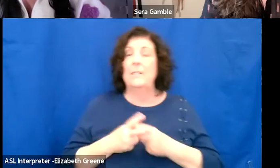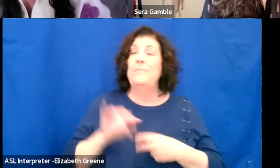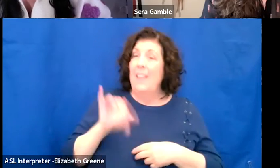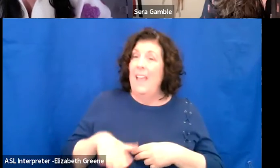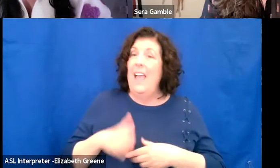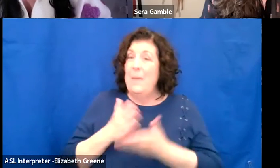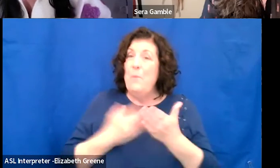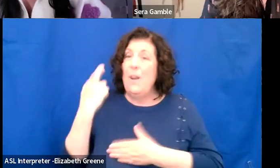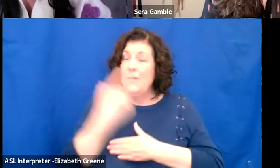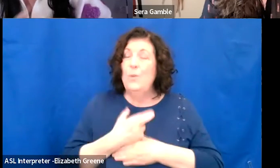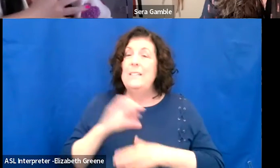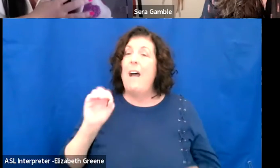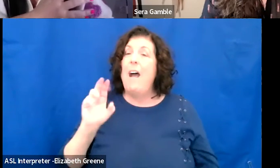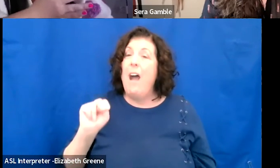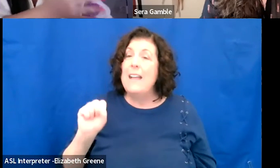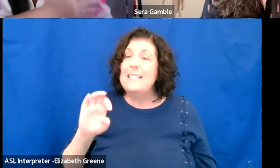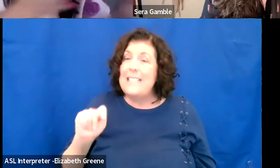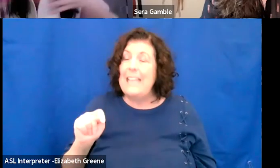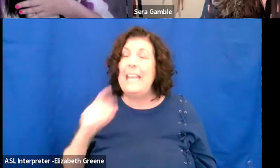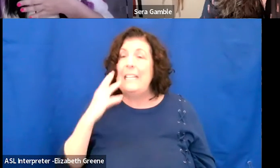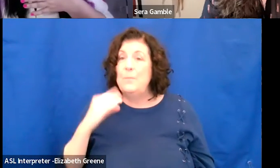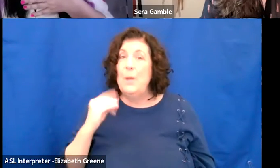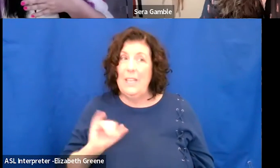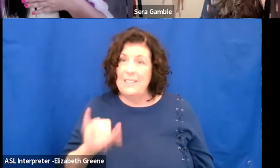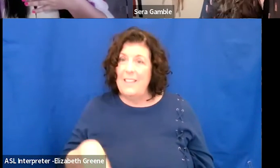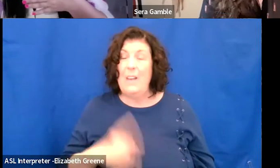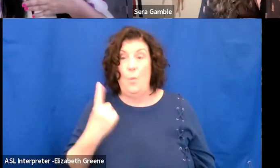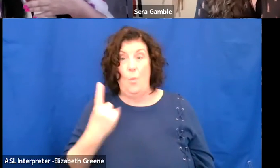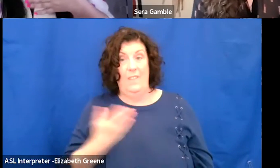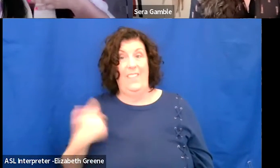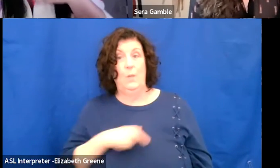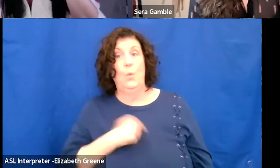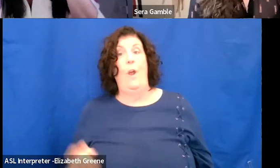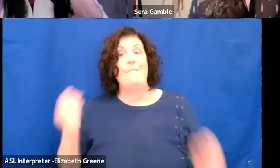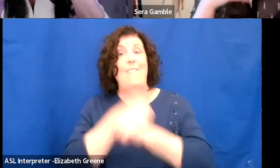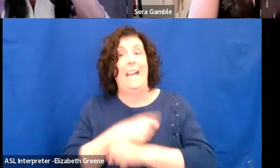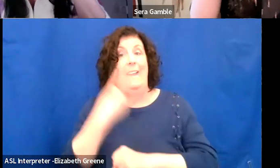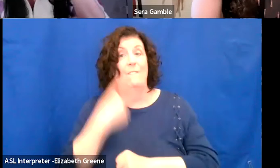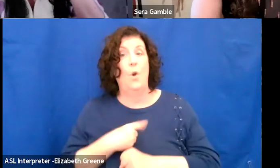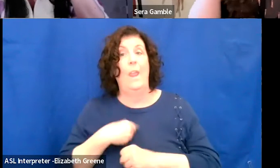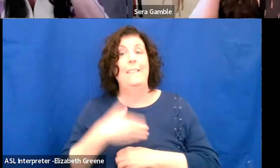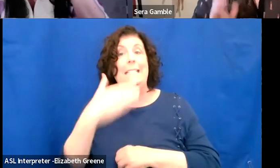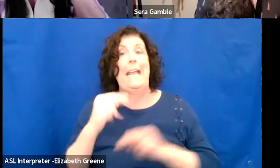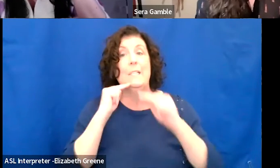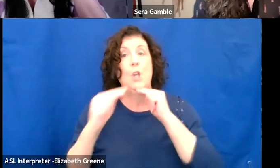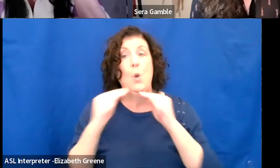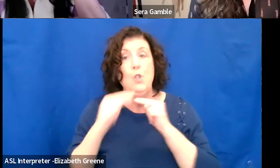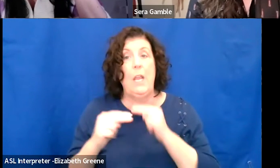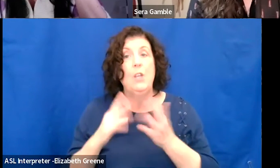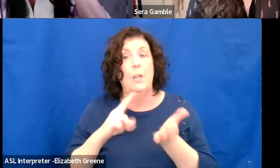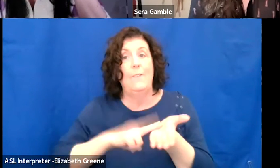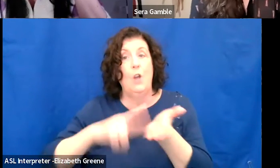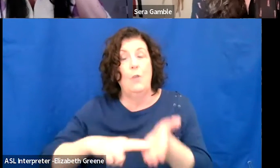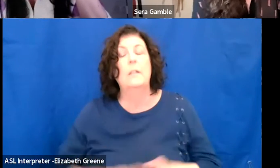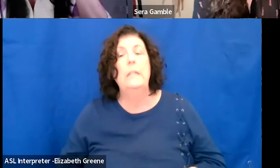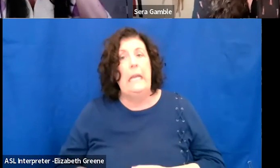is, you know, mini rooms are over and the writers do not go to set. And I think that's such a loss, and I think it's